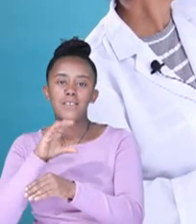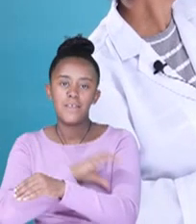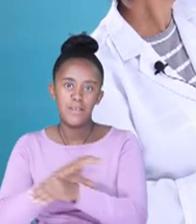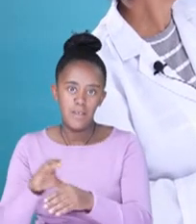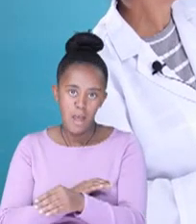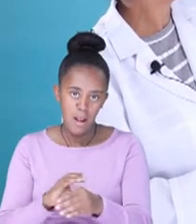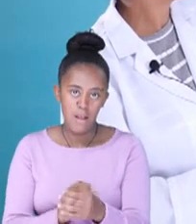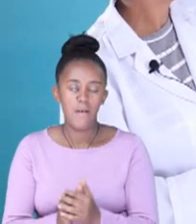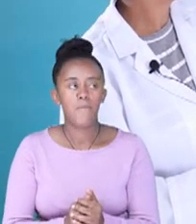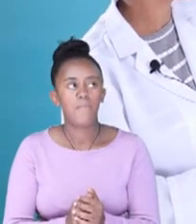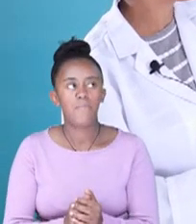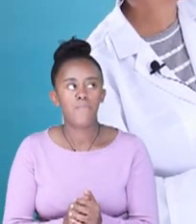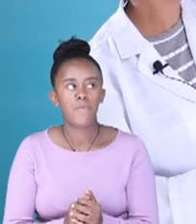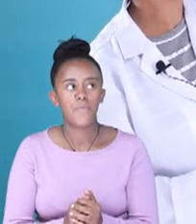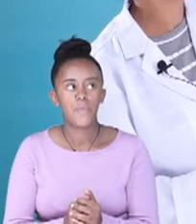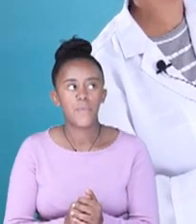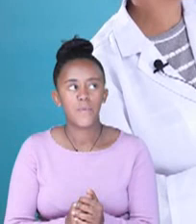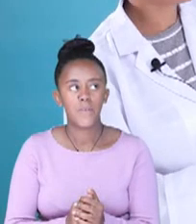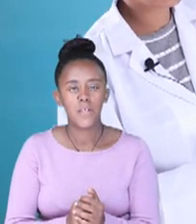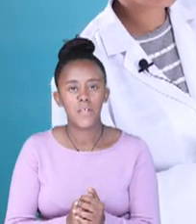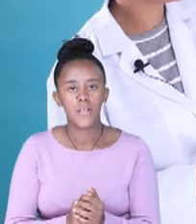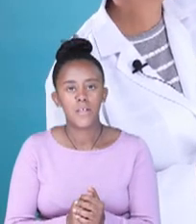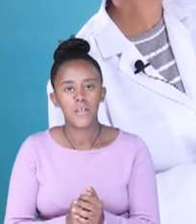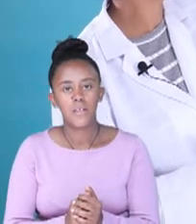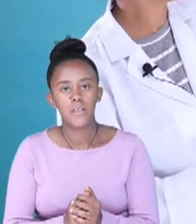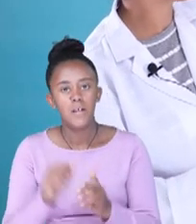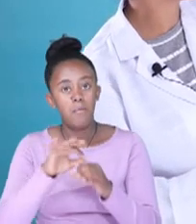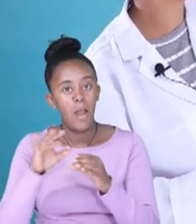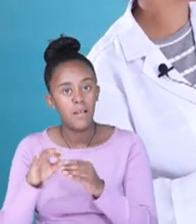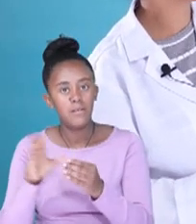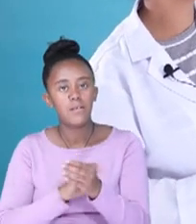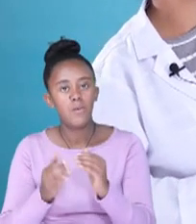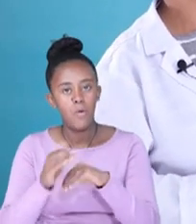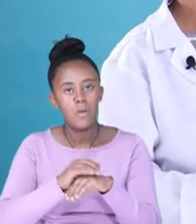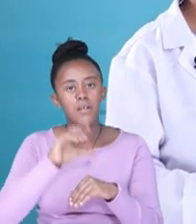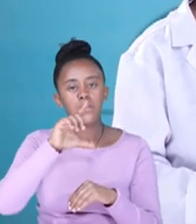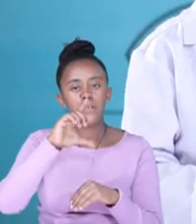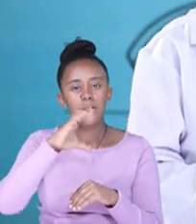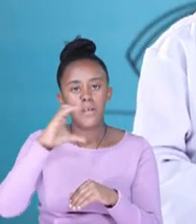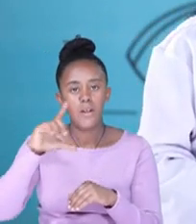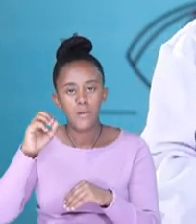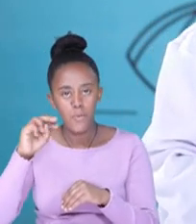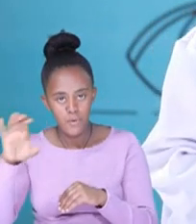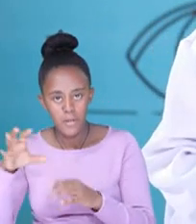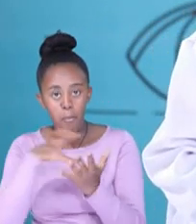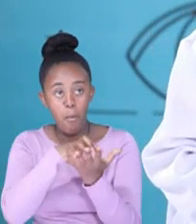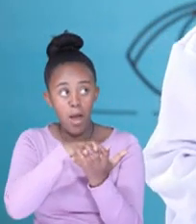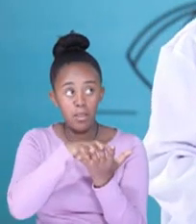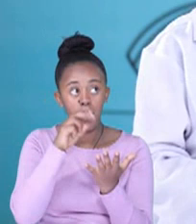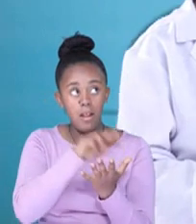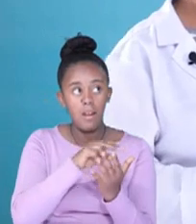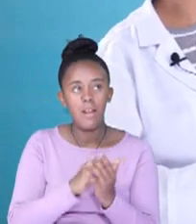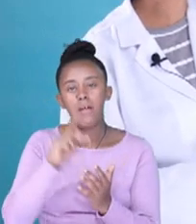says the cellulose, plant cell wall is made up of cellulose. In bacteria, it is made